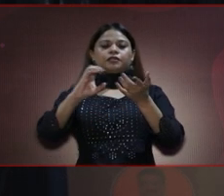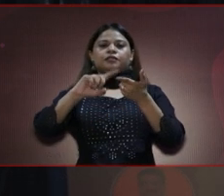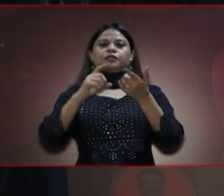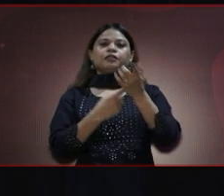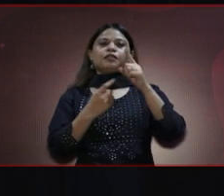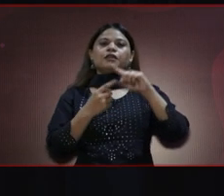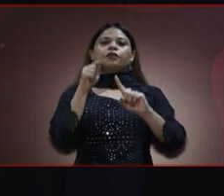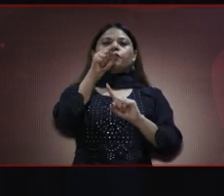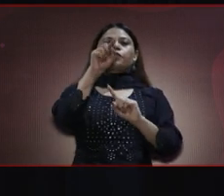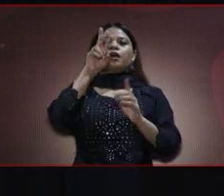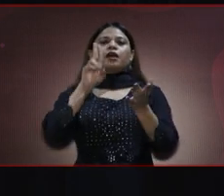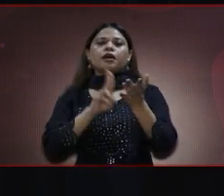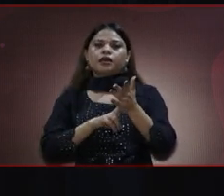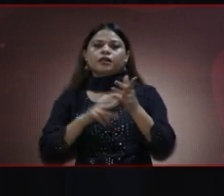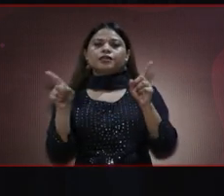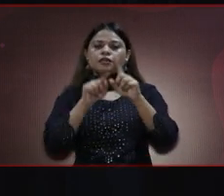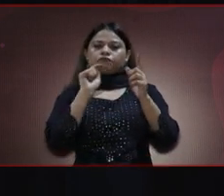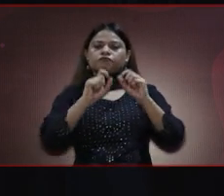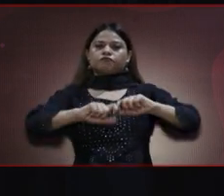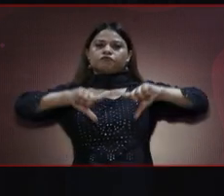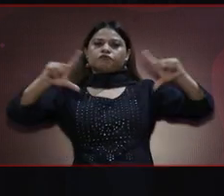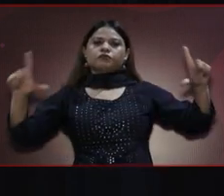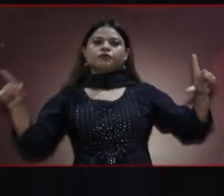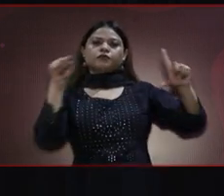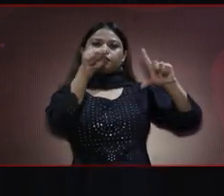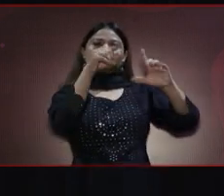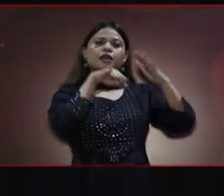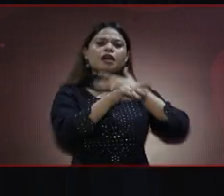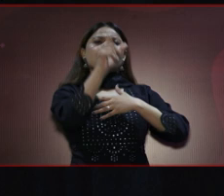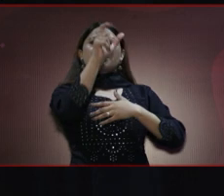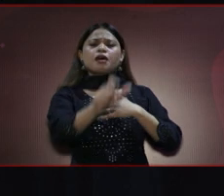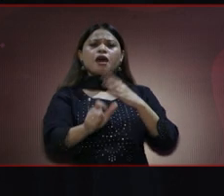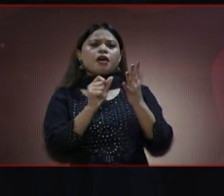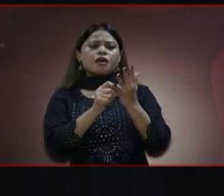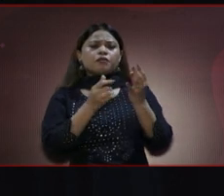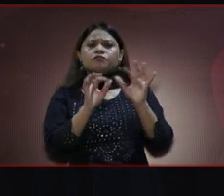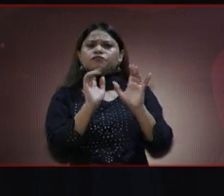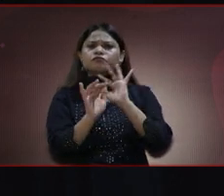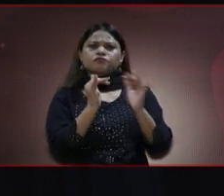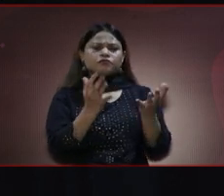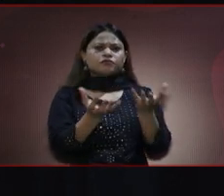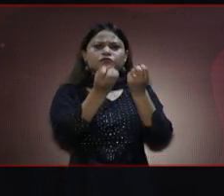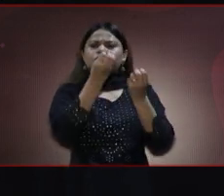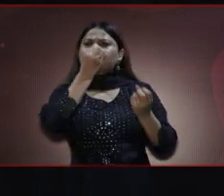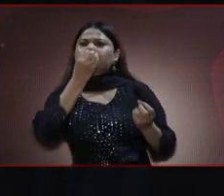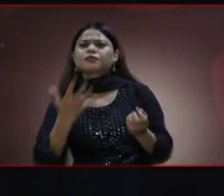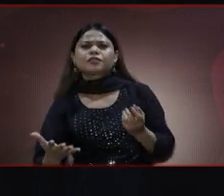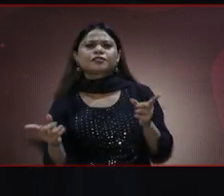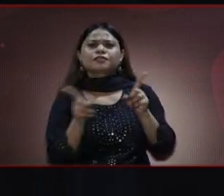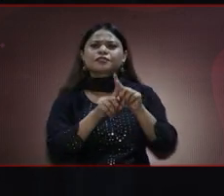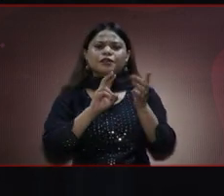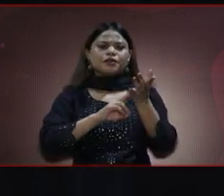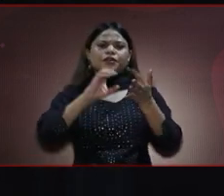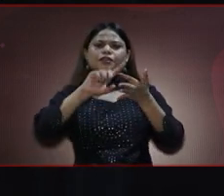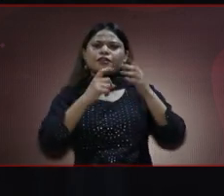Amazon.in, offering a seamless and user-friendly experience for students to easily browse and order the material they